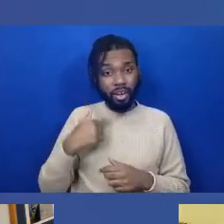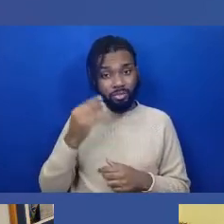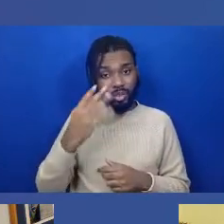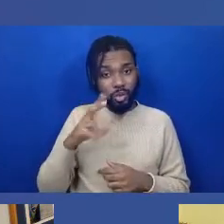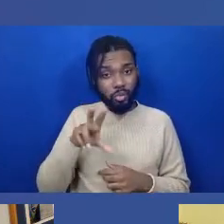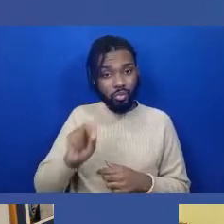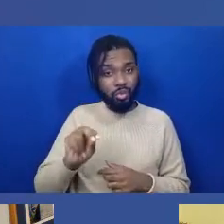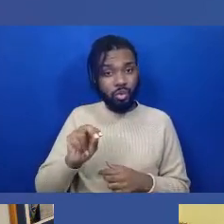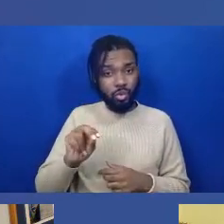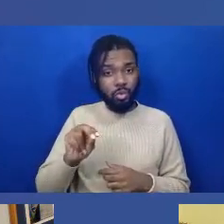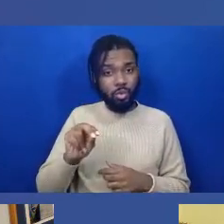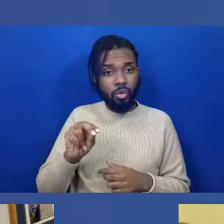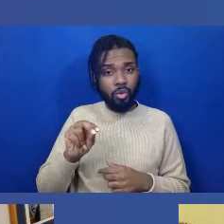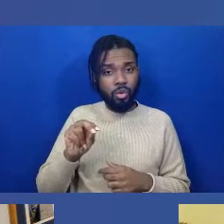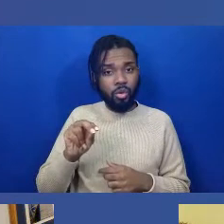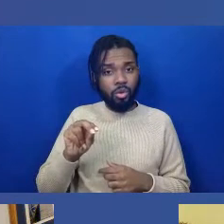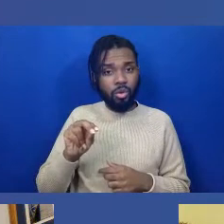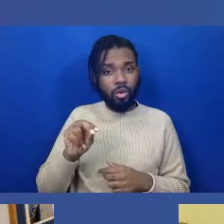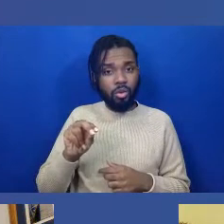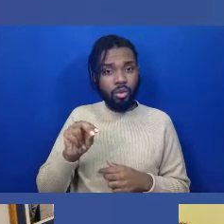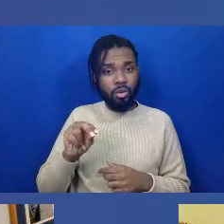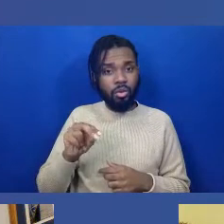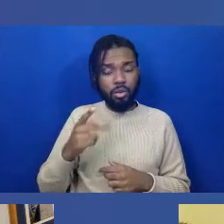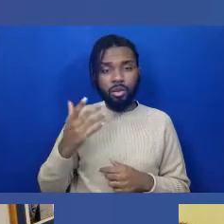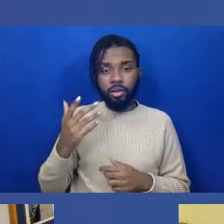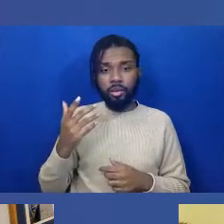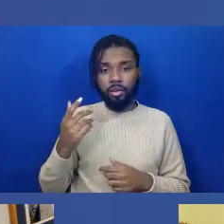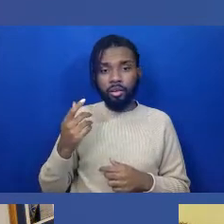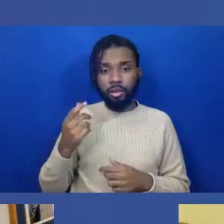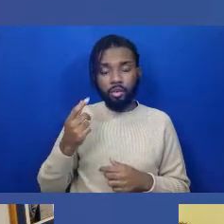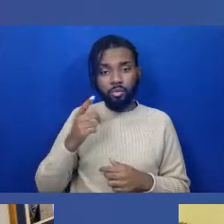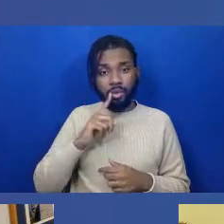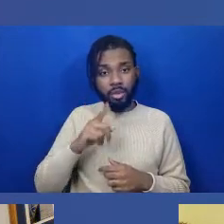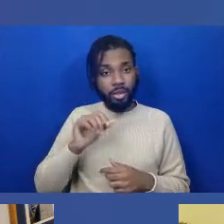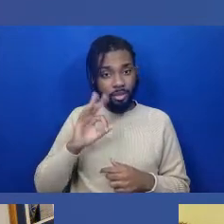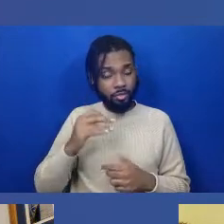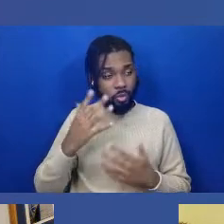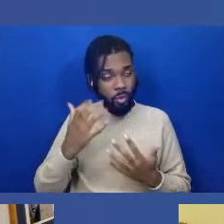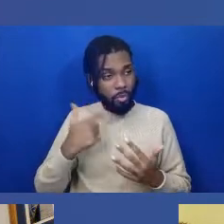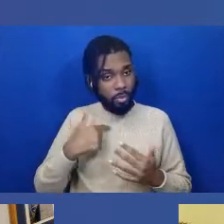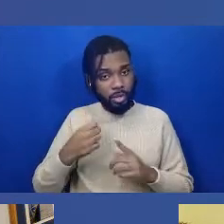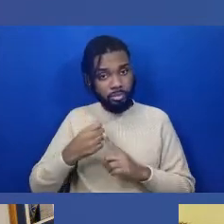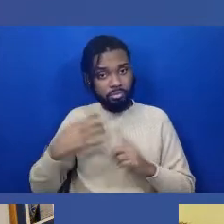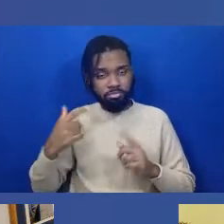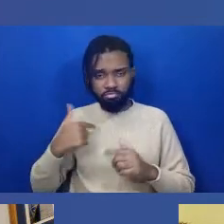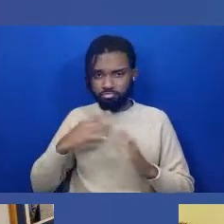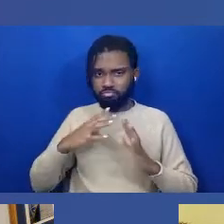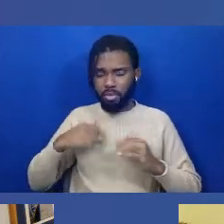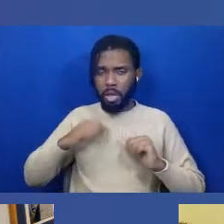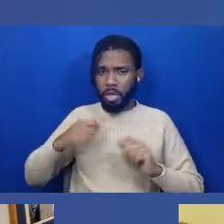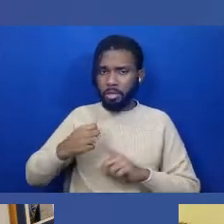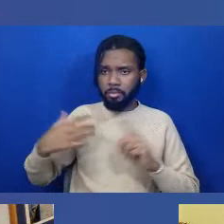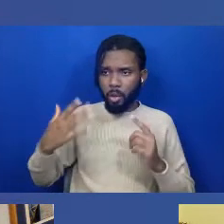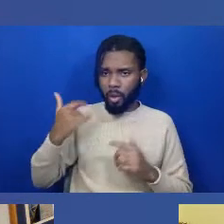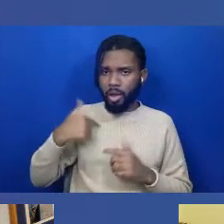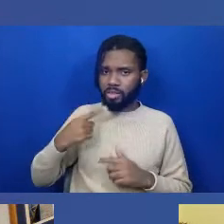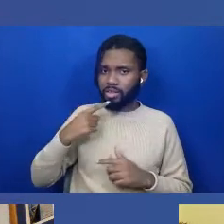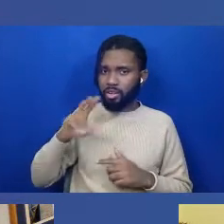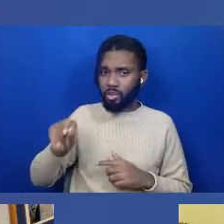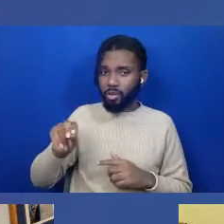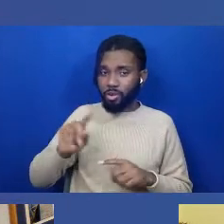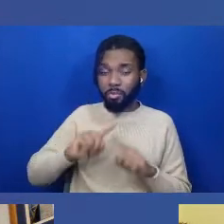to ask me to justify my no, to tell you why, so you can understand it. But don't forget that I told